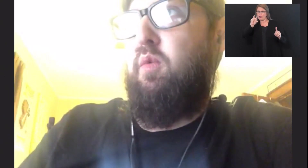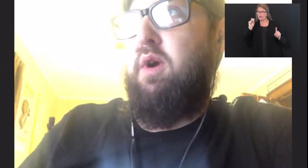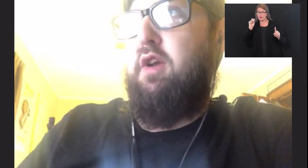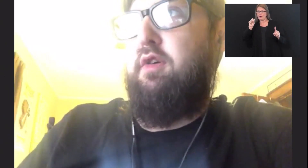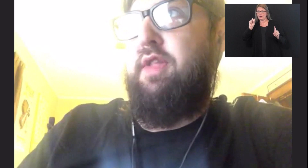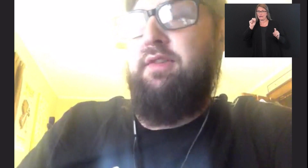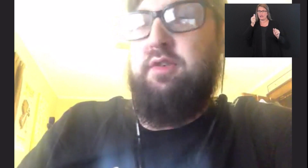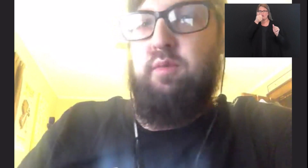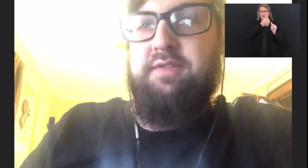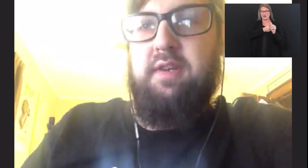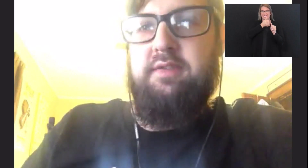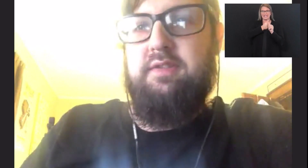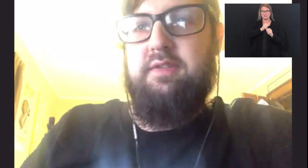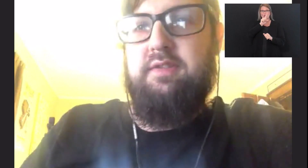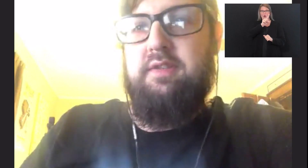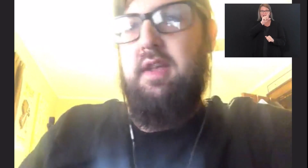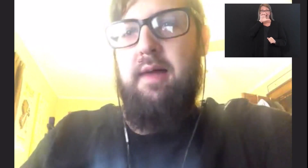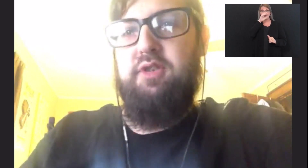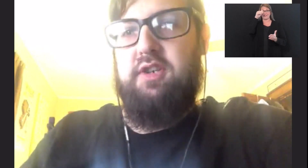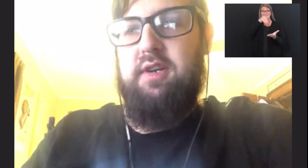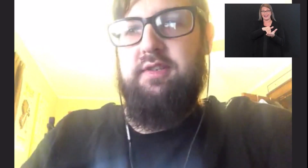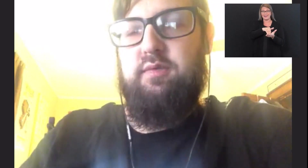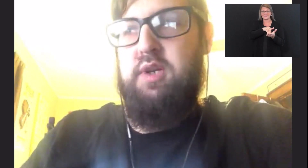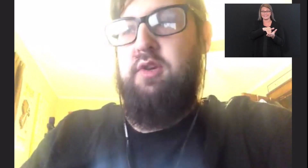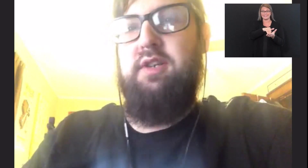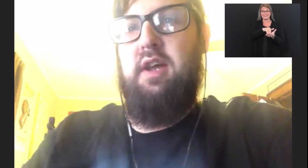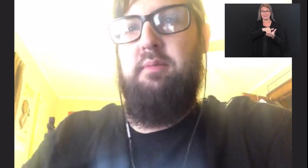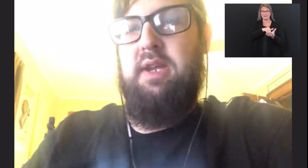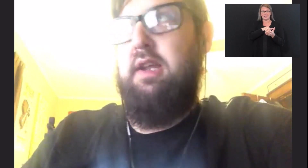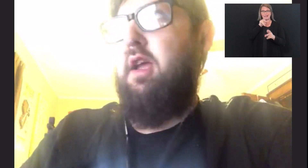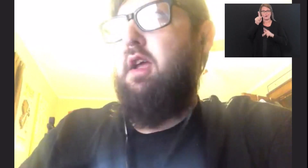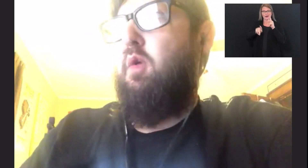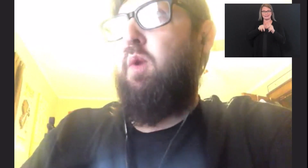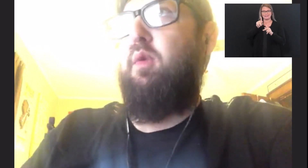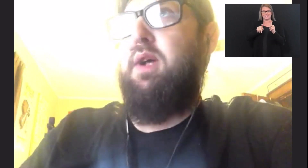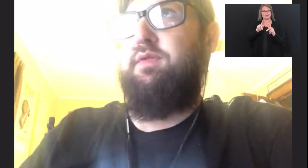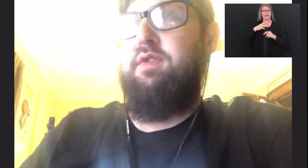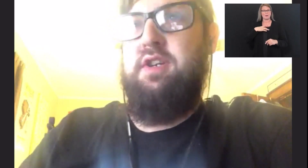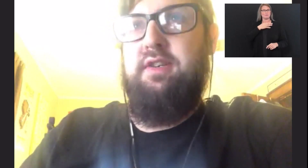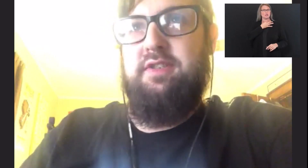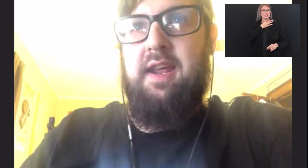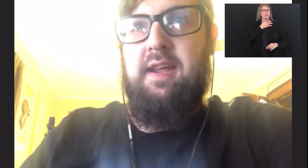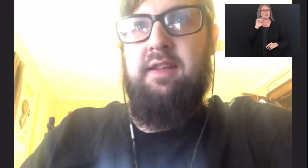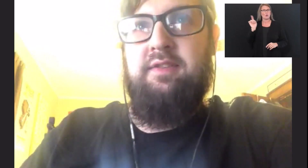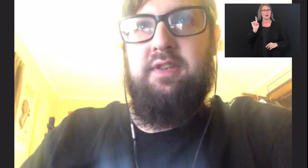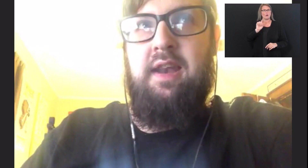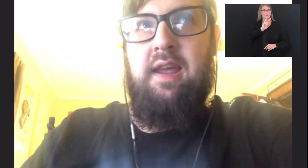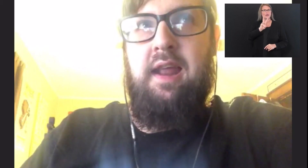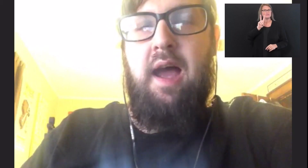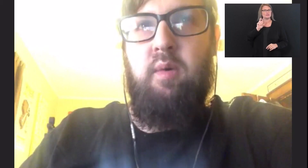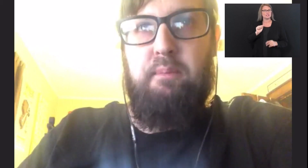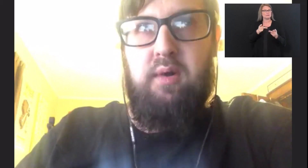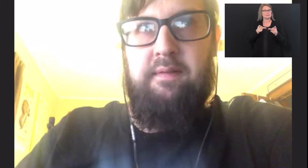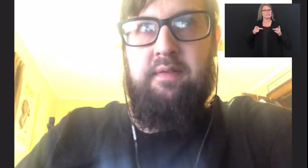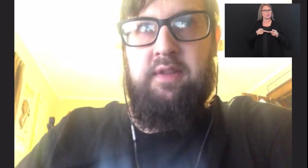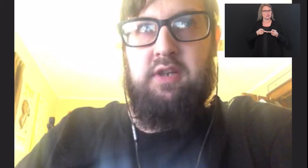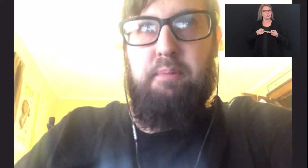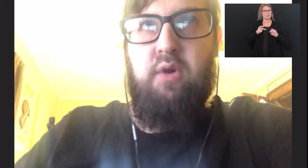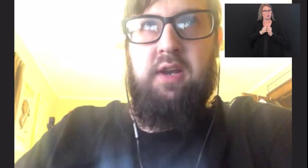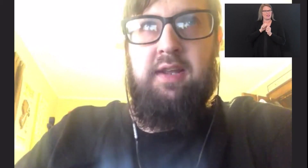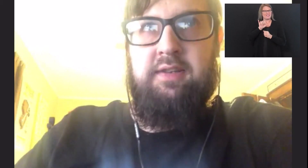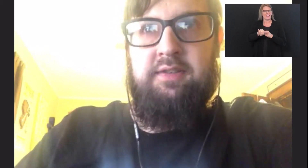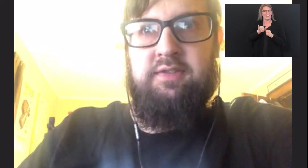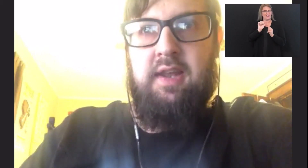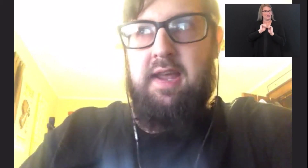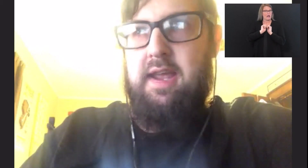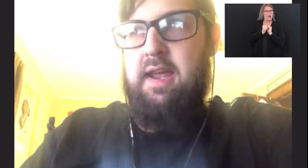per 100,000 residents. I'm just curious what you can tell me where West Virginia stands and how important this